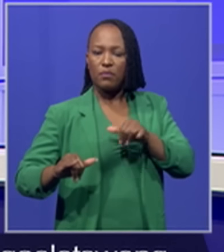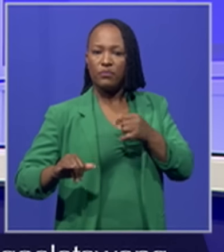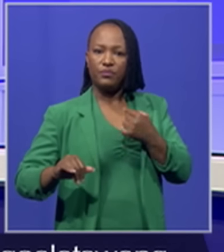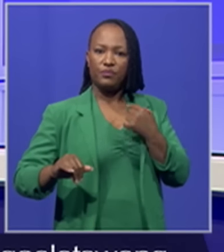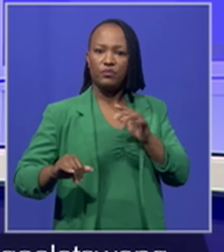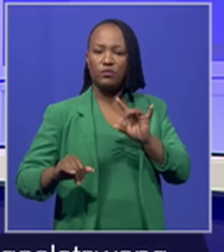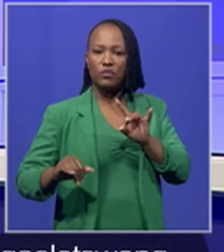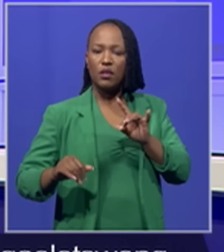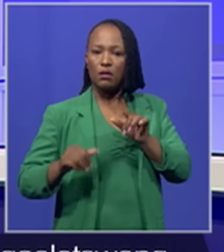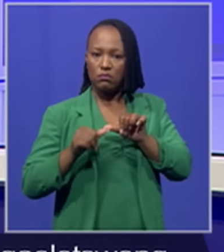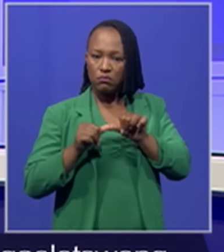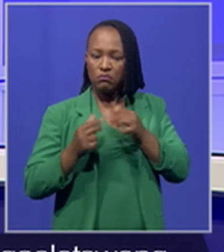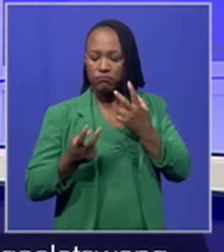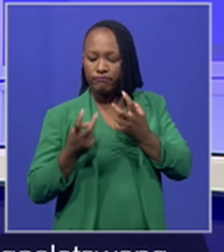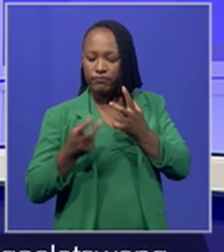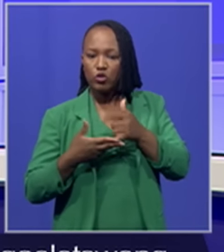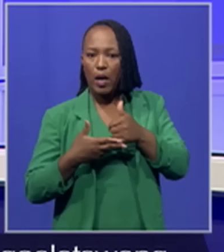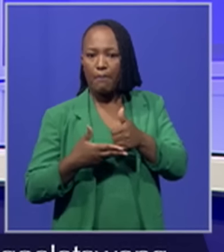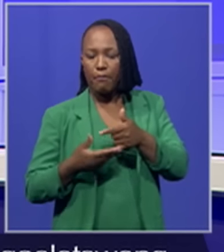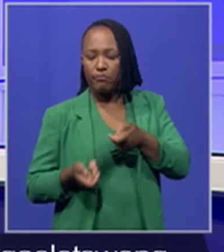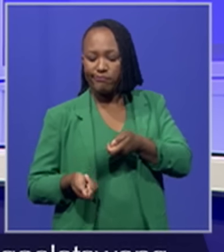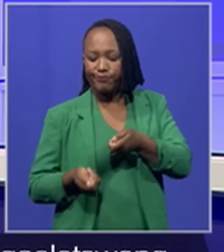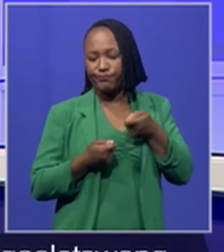faloswa a tsweletse.